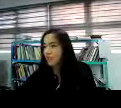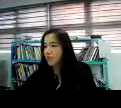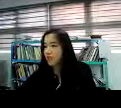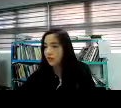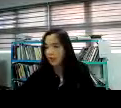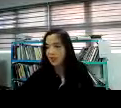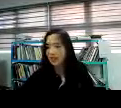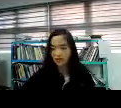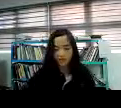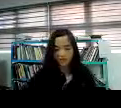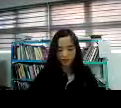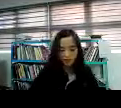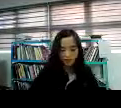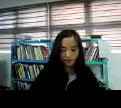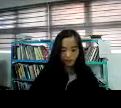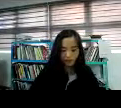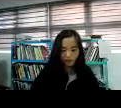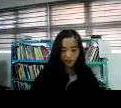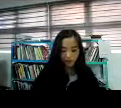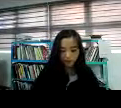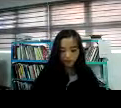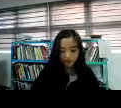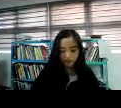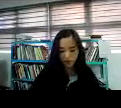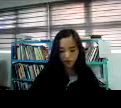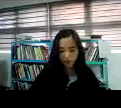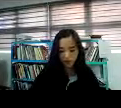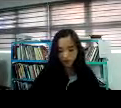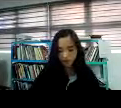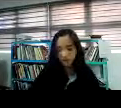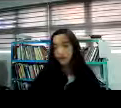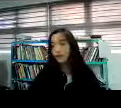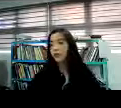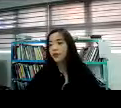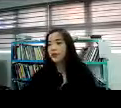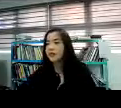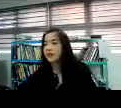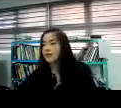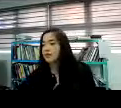pumunta sa DOAJ. So DOAJ.org.